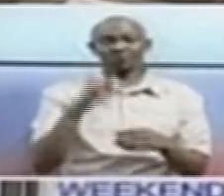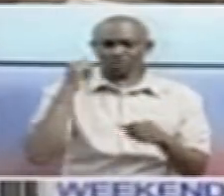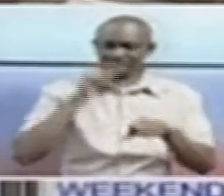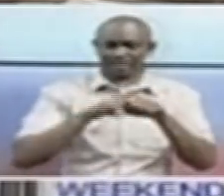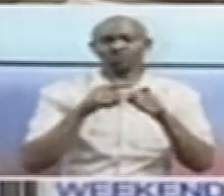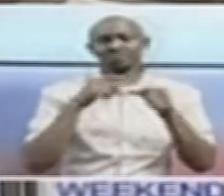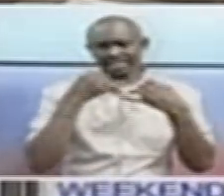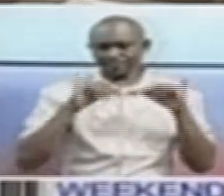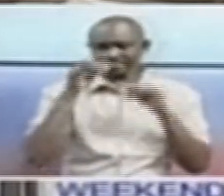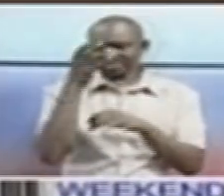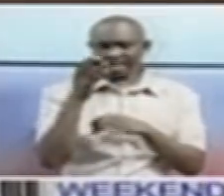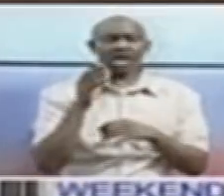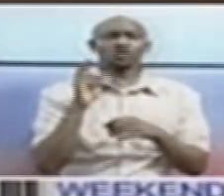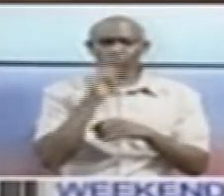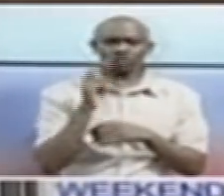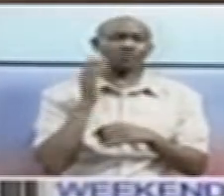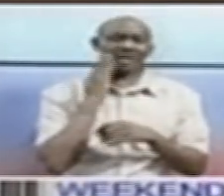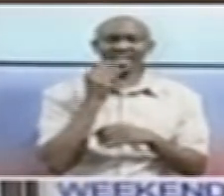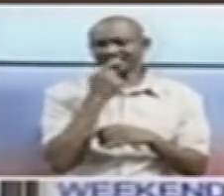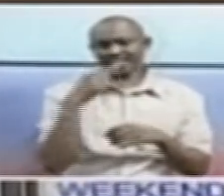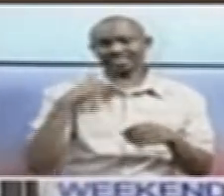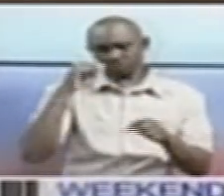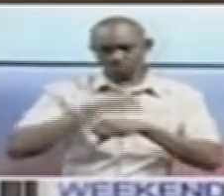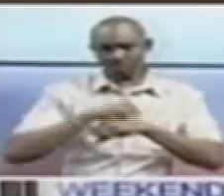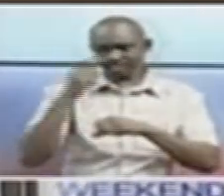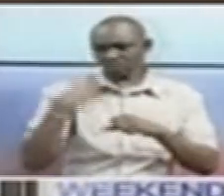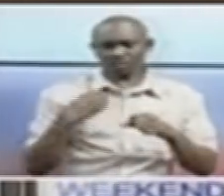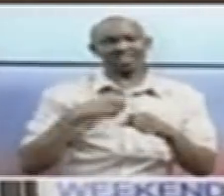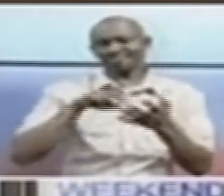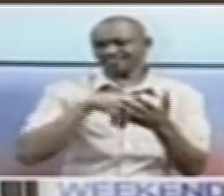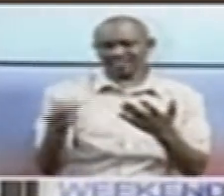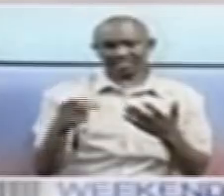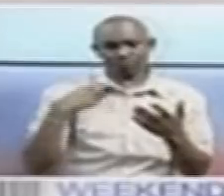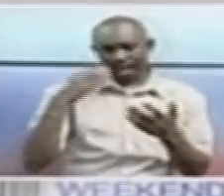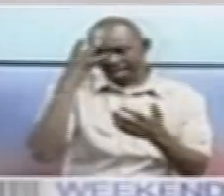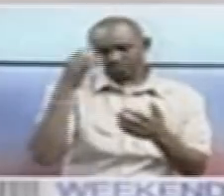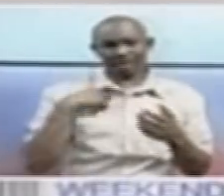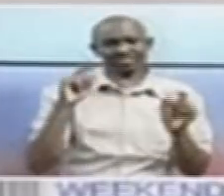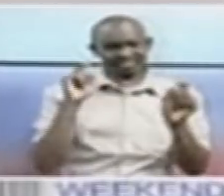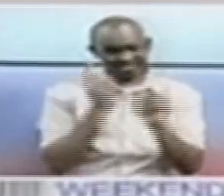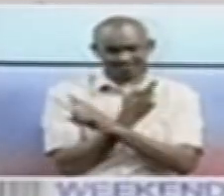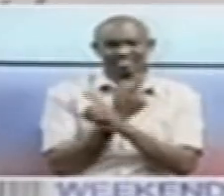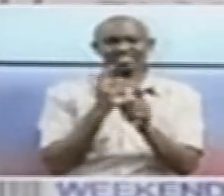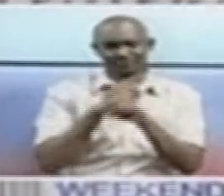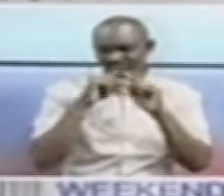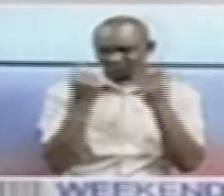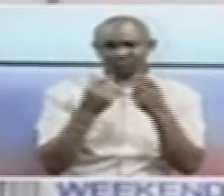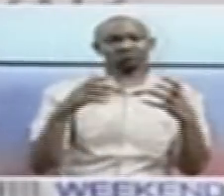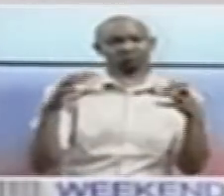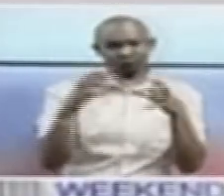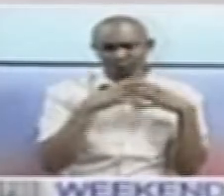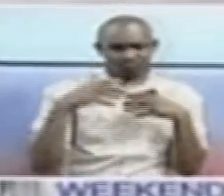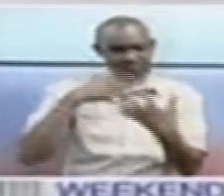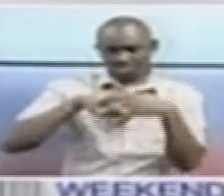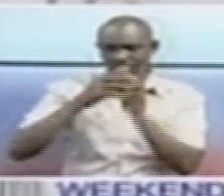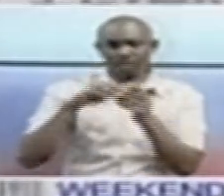use of mother tongue in school has faded as different communities intermingled. In certain quarters, it is feared that in a world